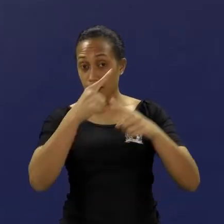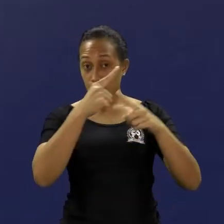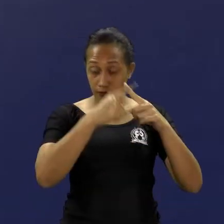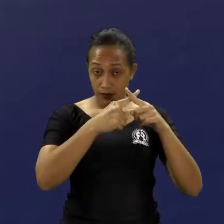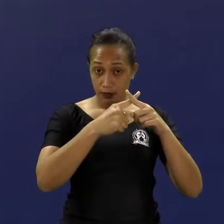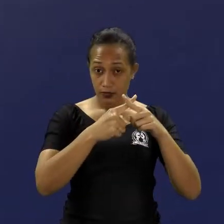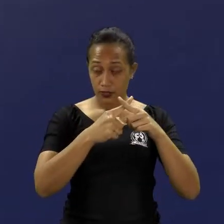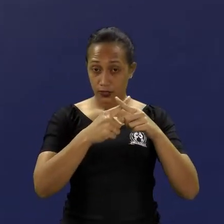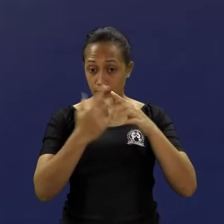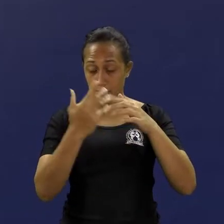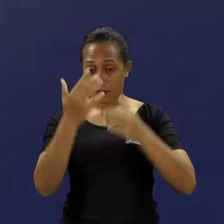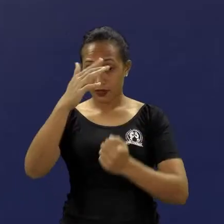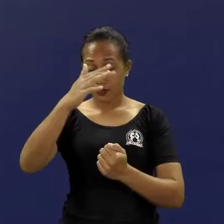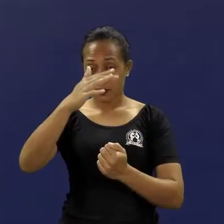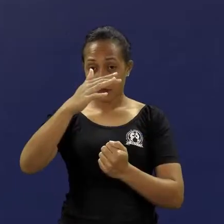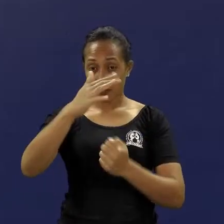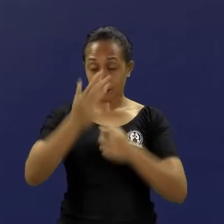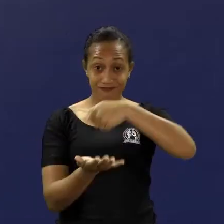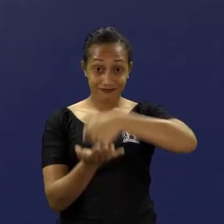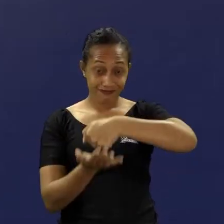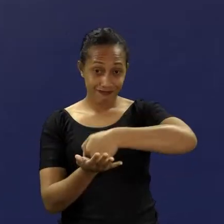Paatele le pito i lalo lea.